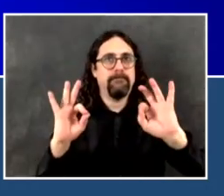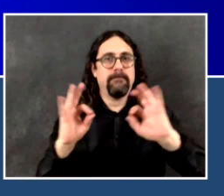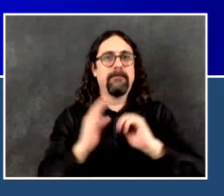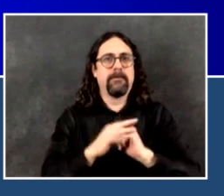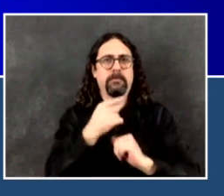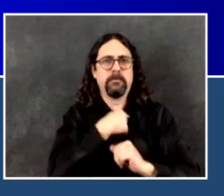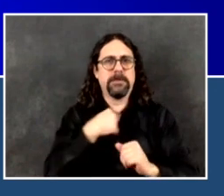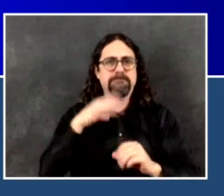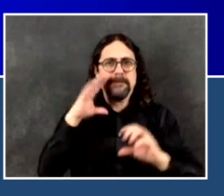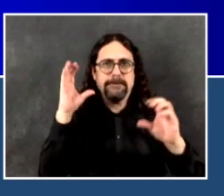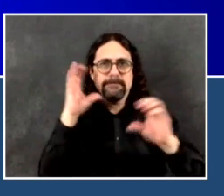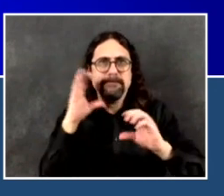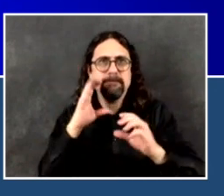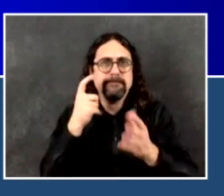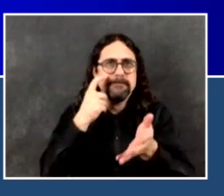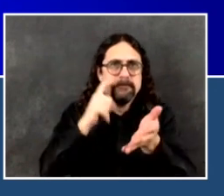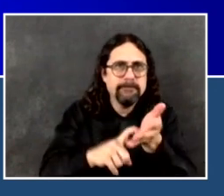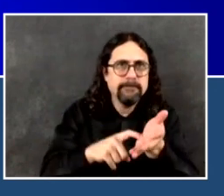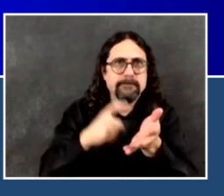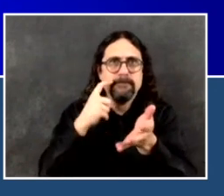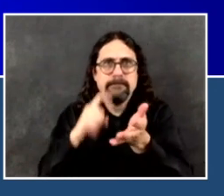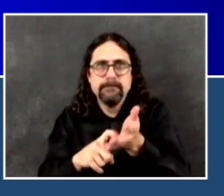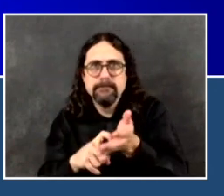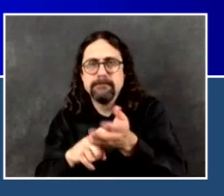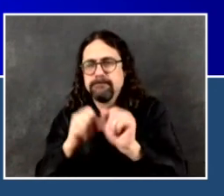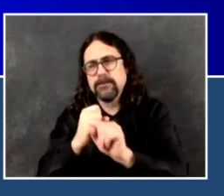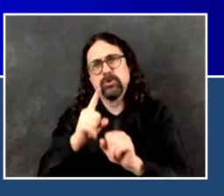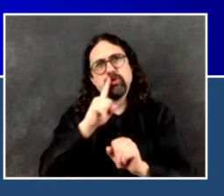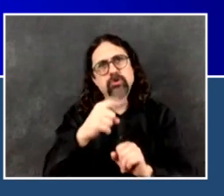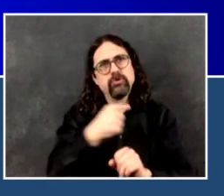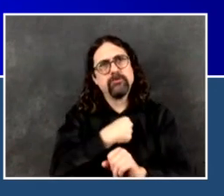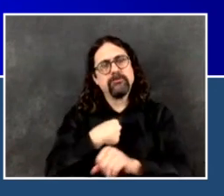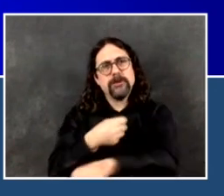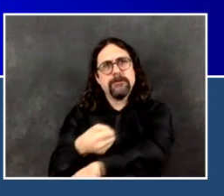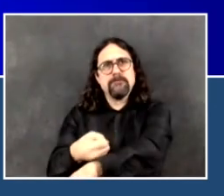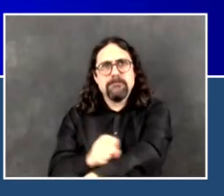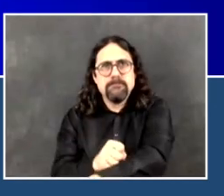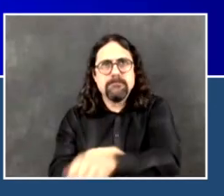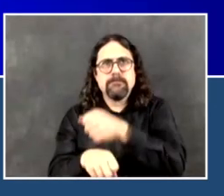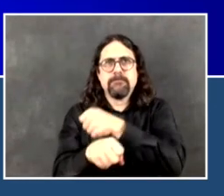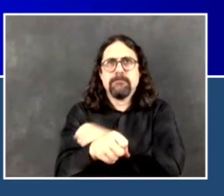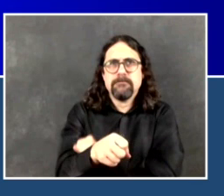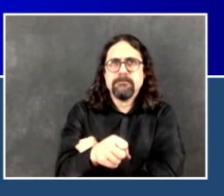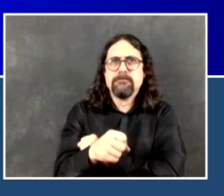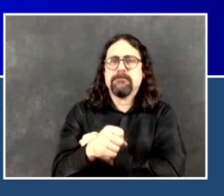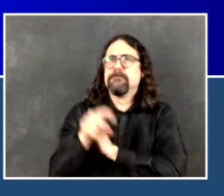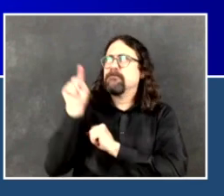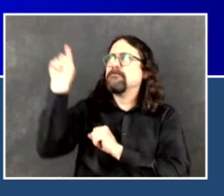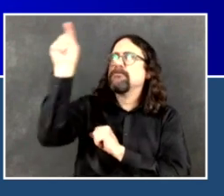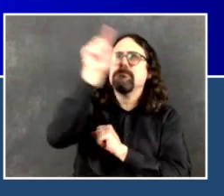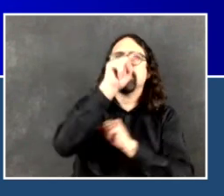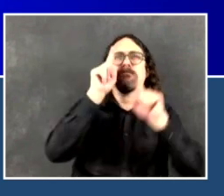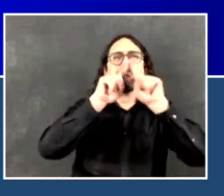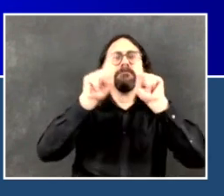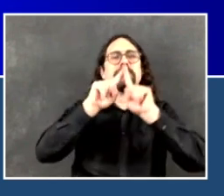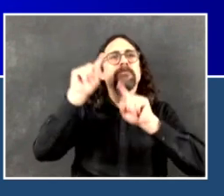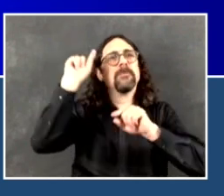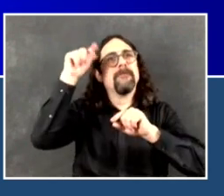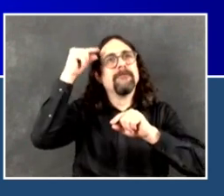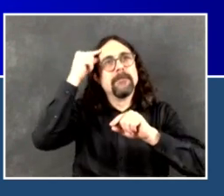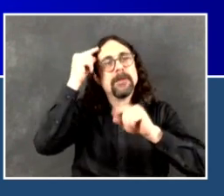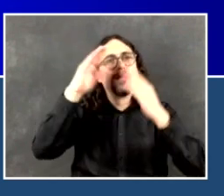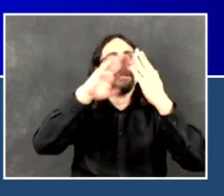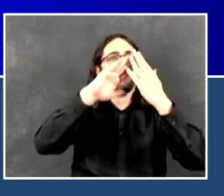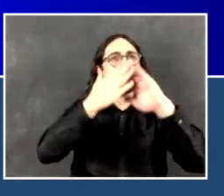immediate actions through all the agencies of the city government to address this painful reality. This is a right now